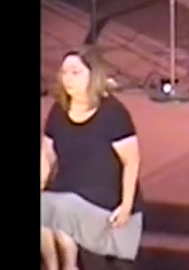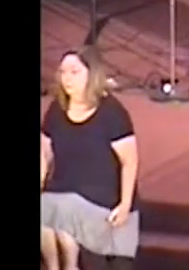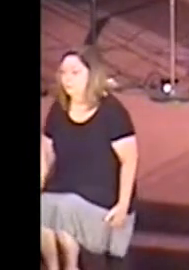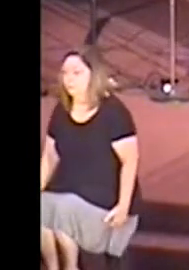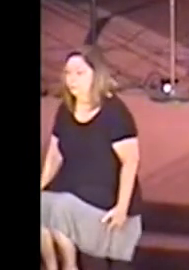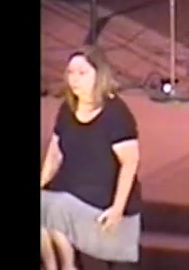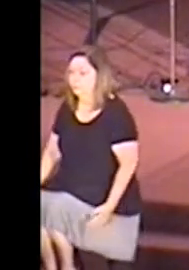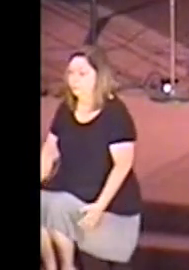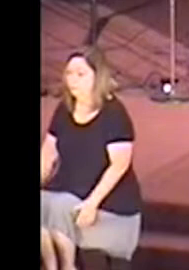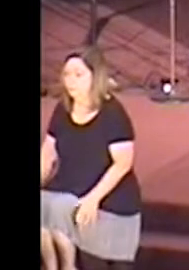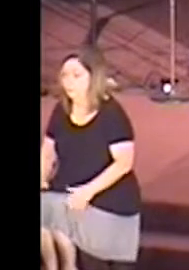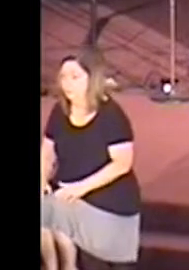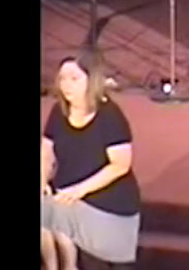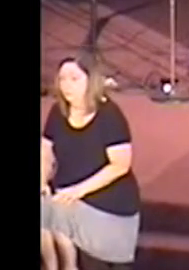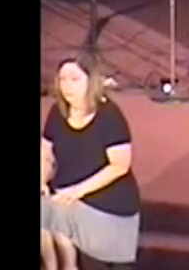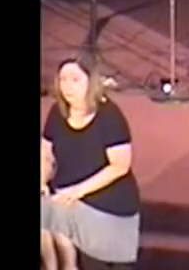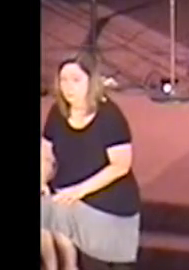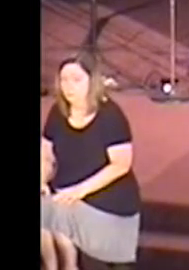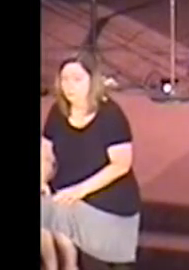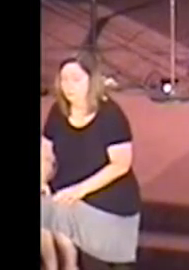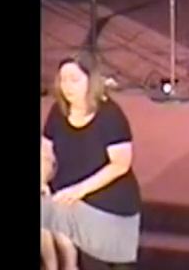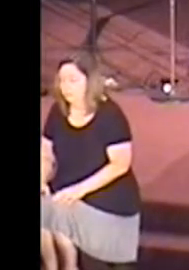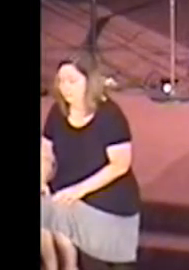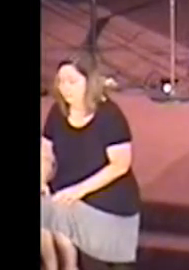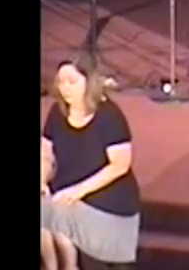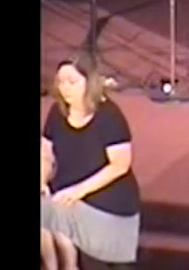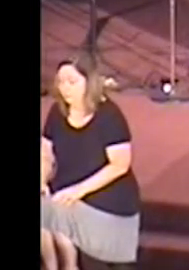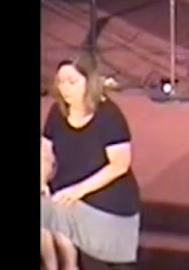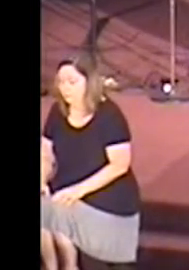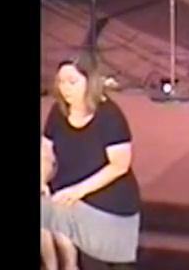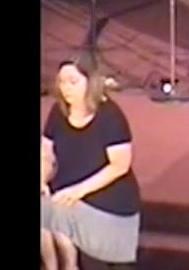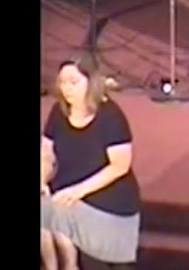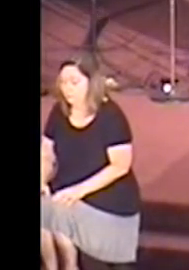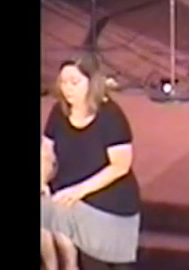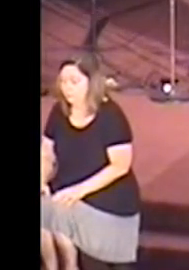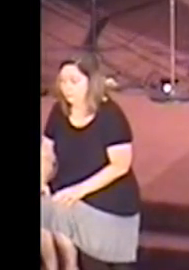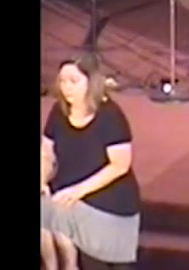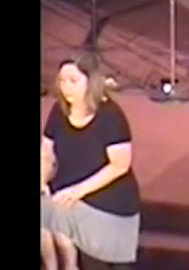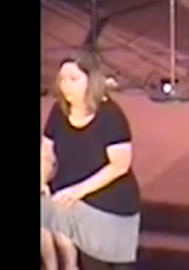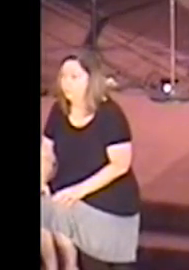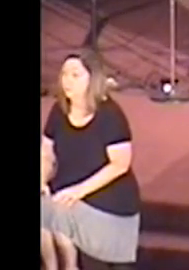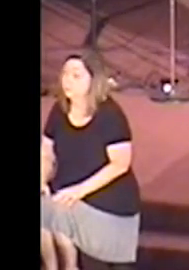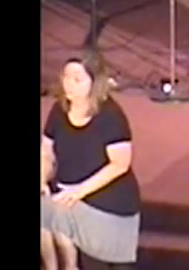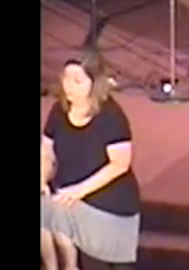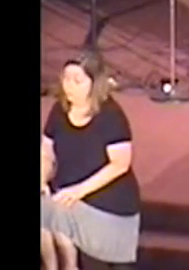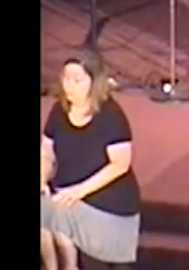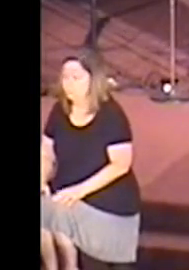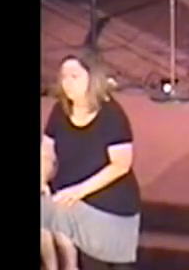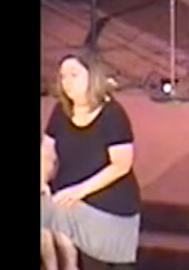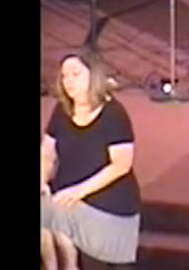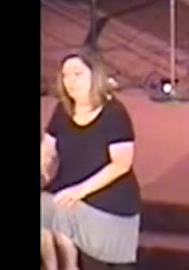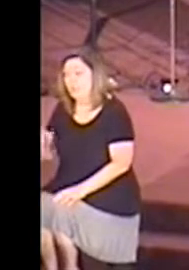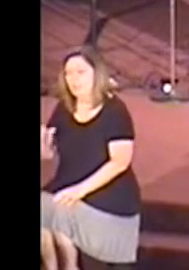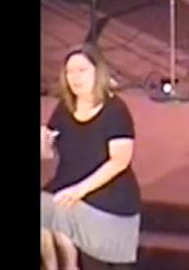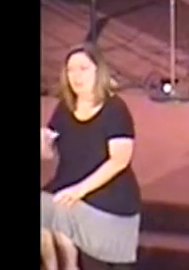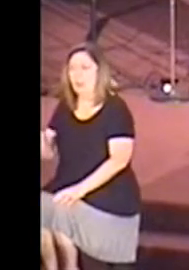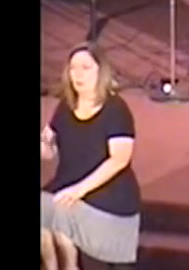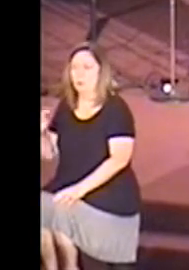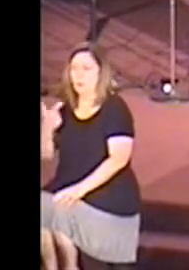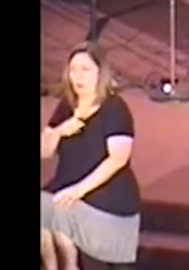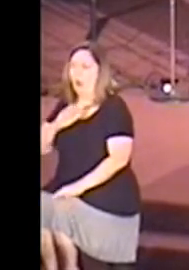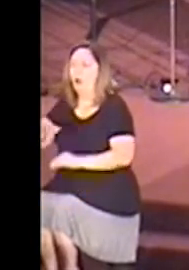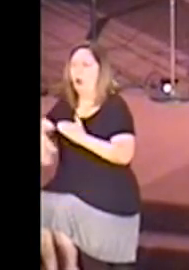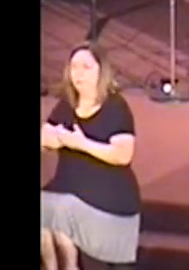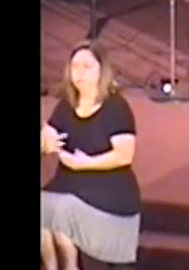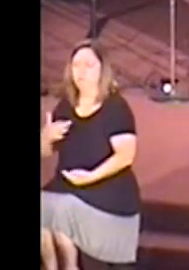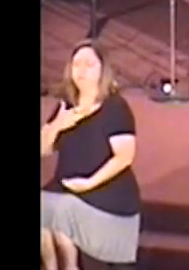Is he neither able nor willing to prevent evil? Then why call him God? That resonates with us.